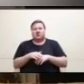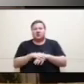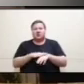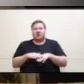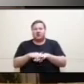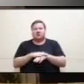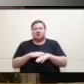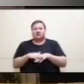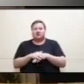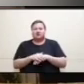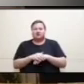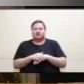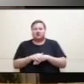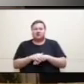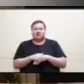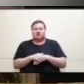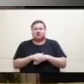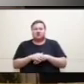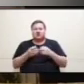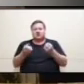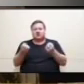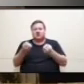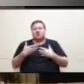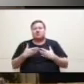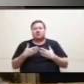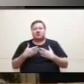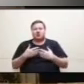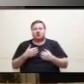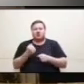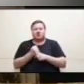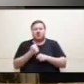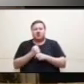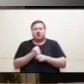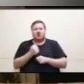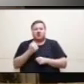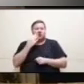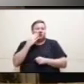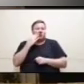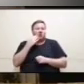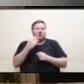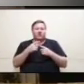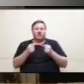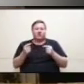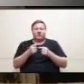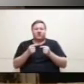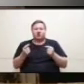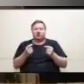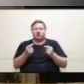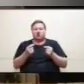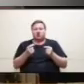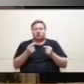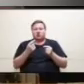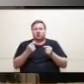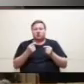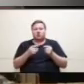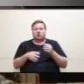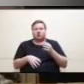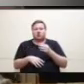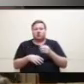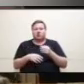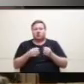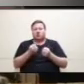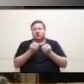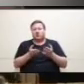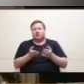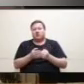of the submissions they make. When they've done the submissions, we then decide